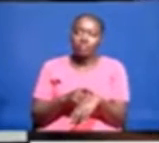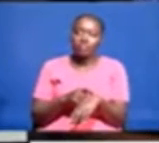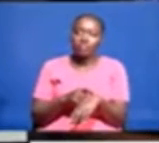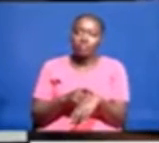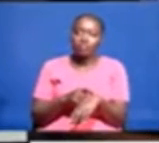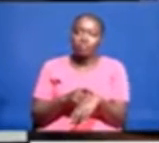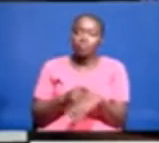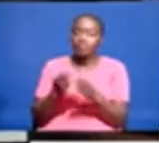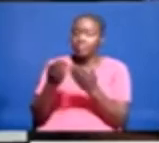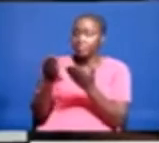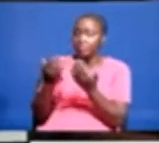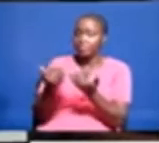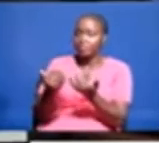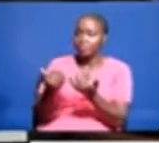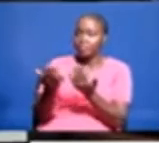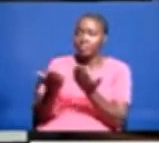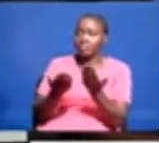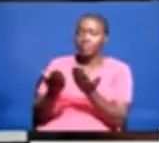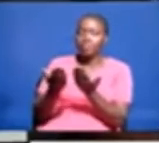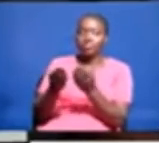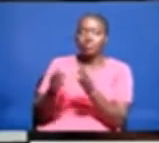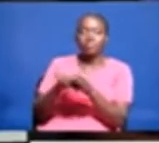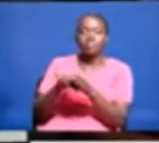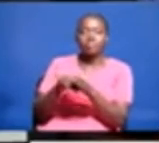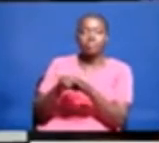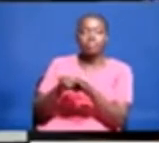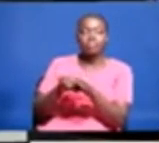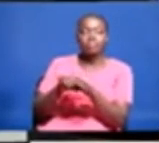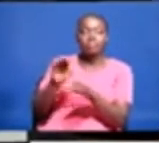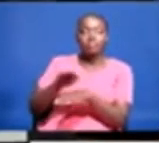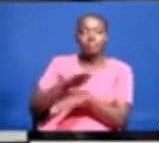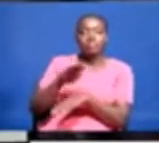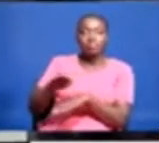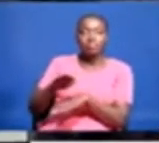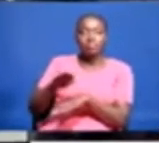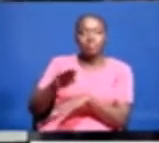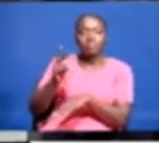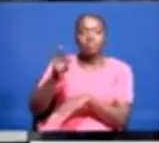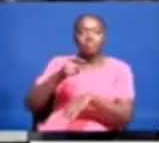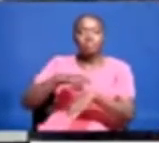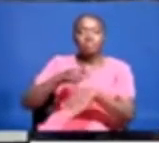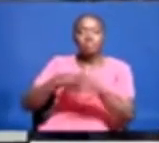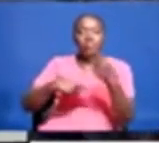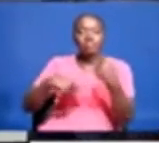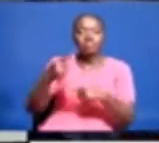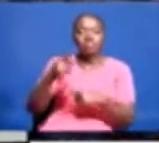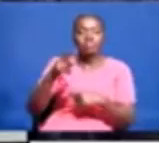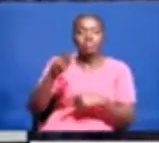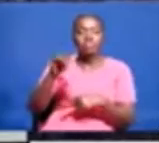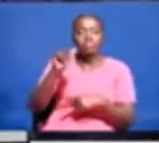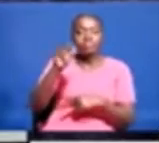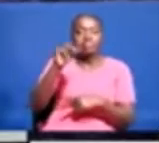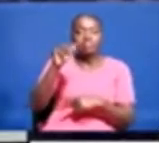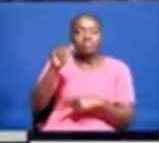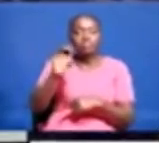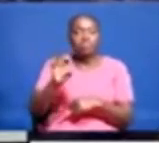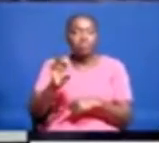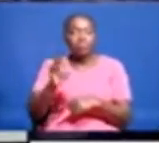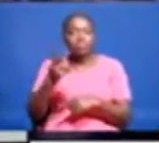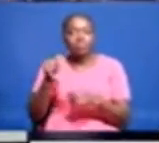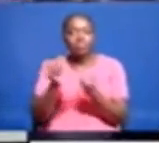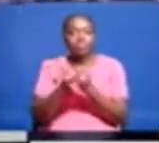Mwalika will now be serving as a member of National Assembly for the second term after he beat Nyamai in 2017 general